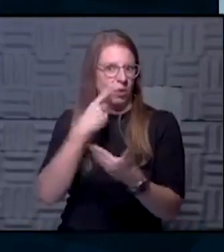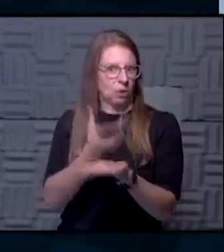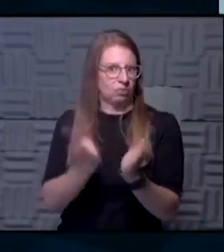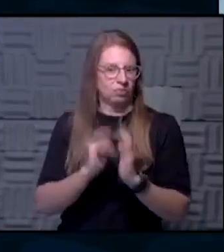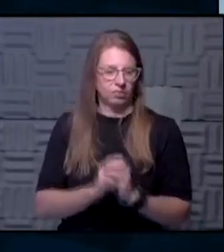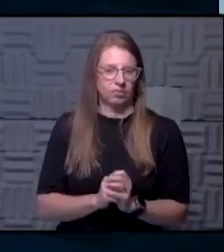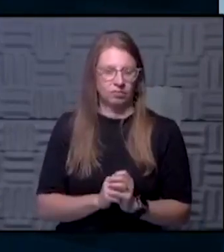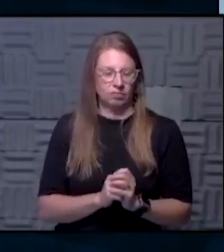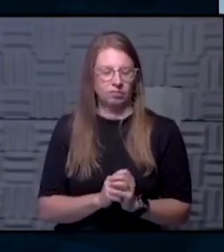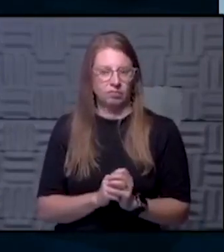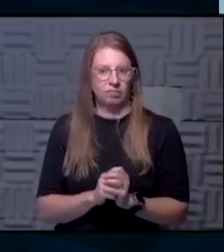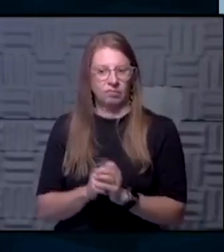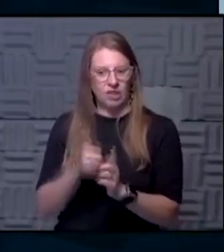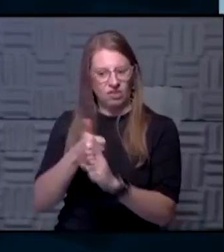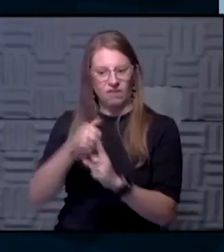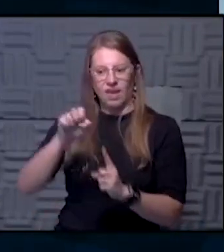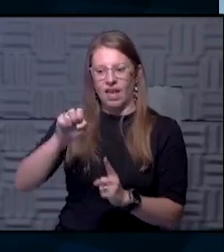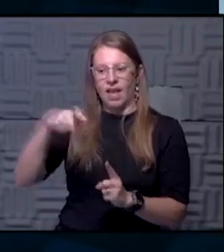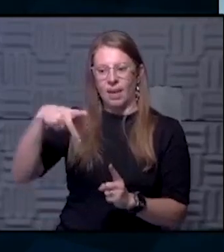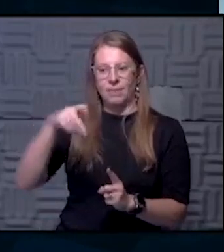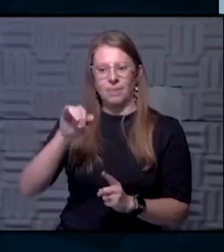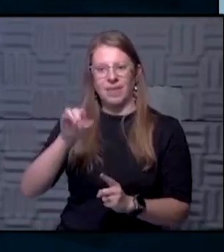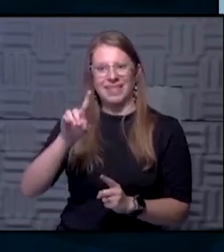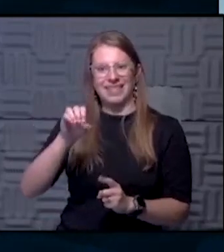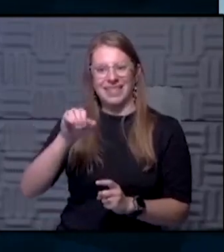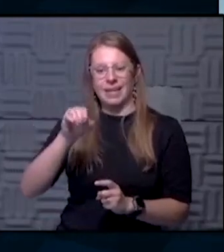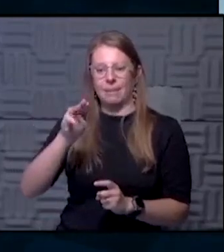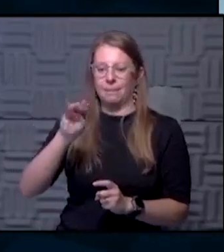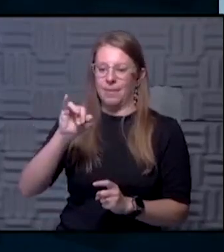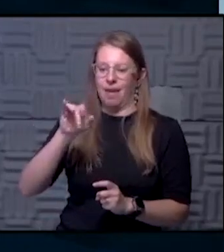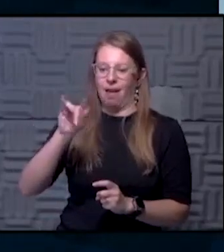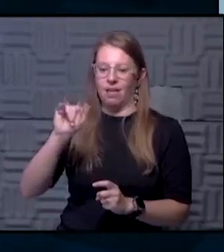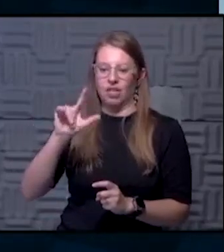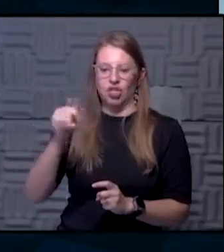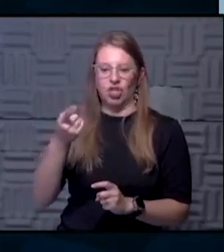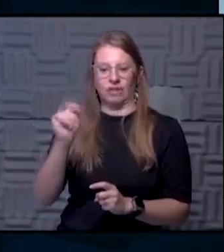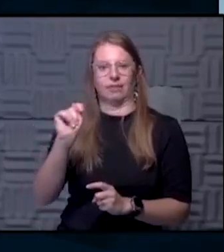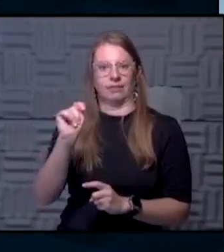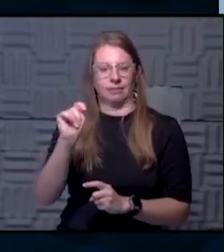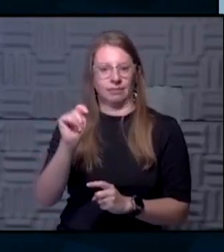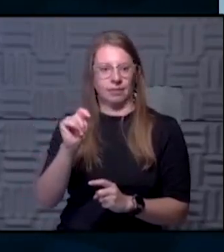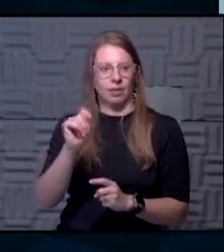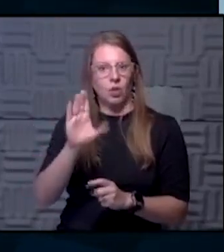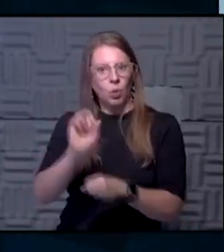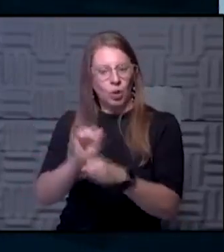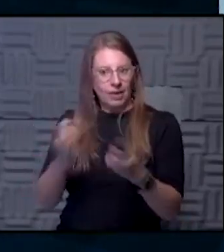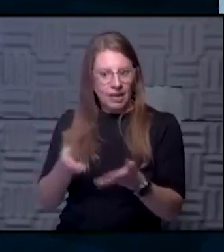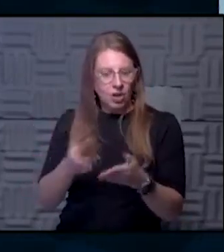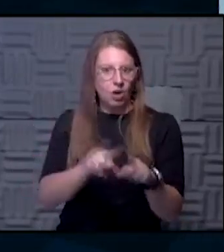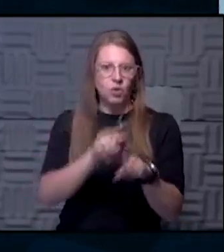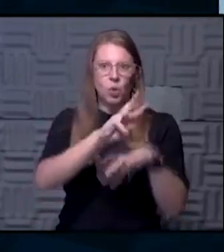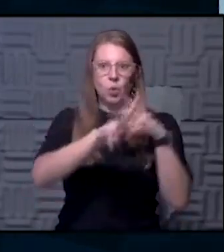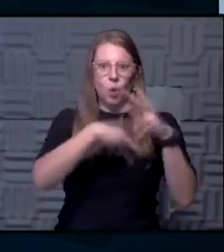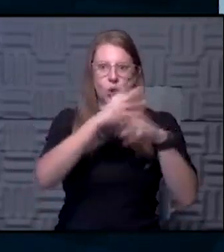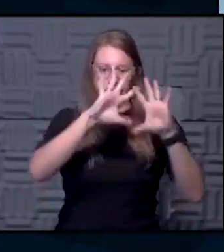going in your work and here and around the world even?